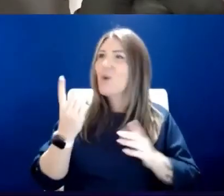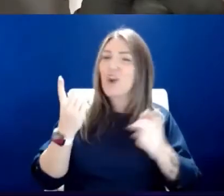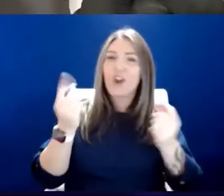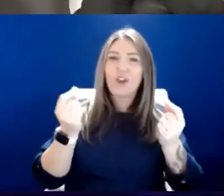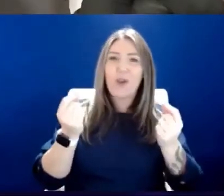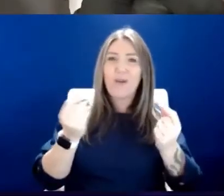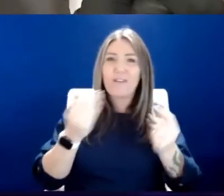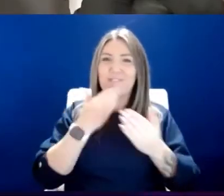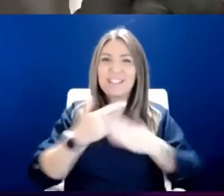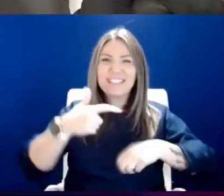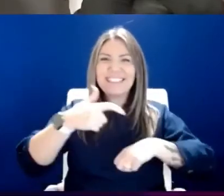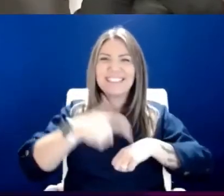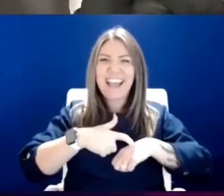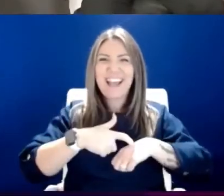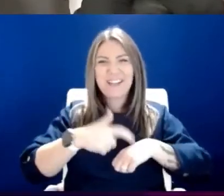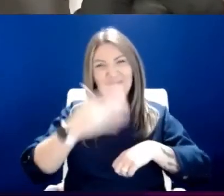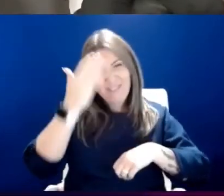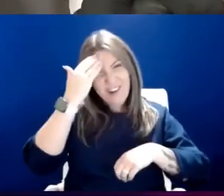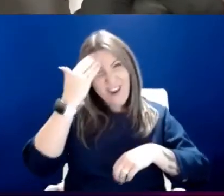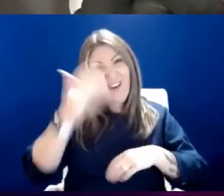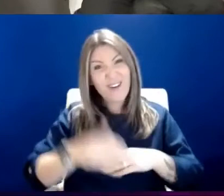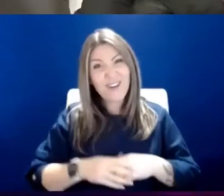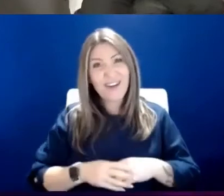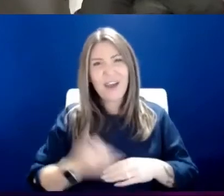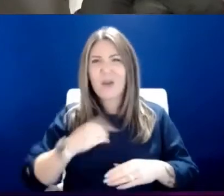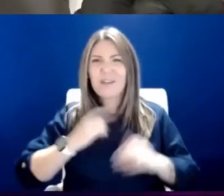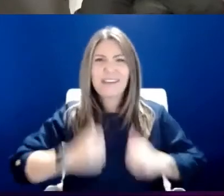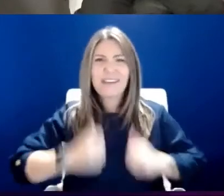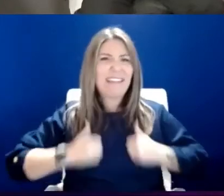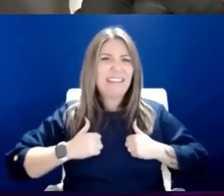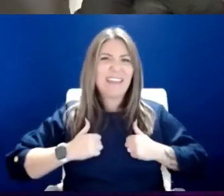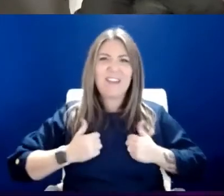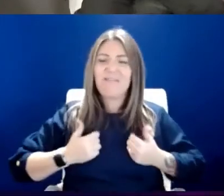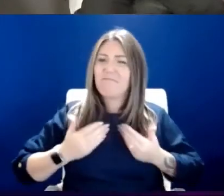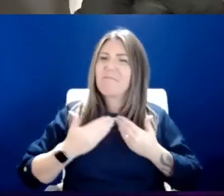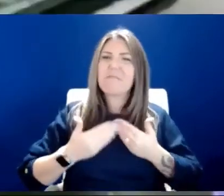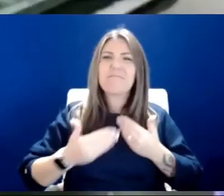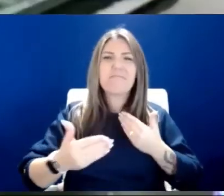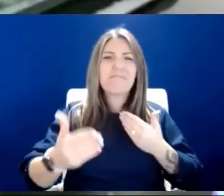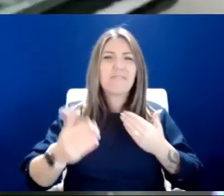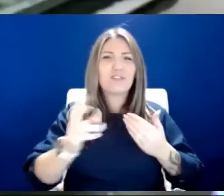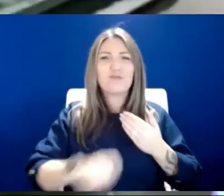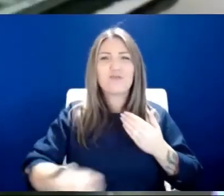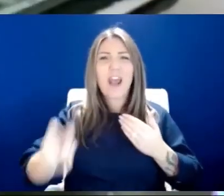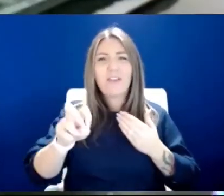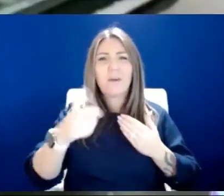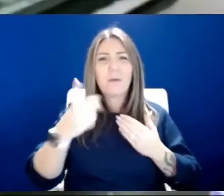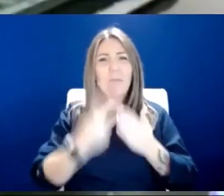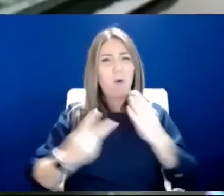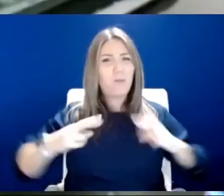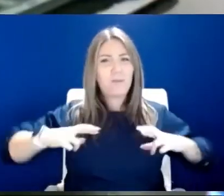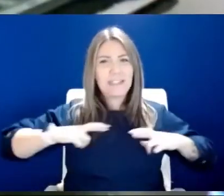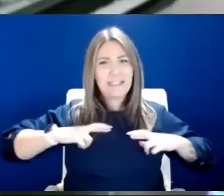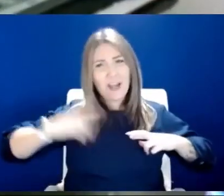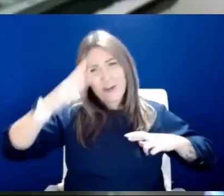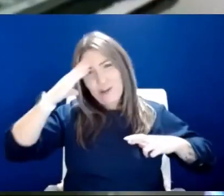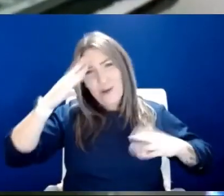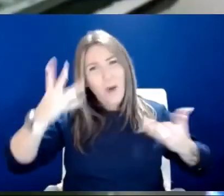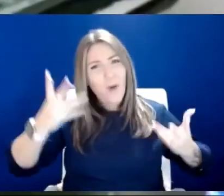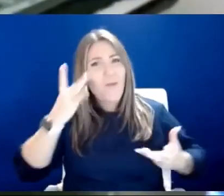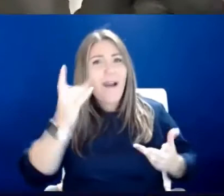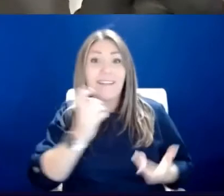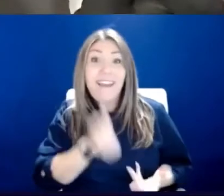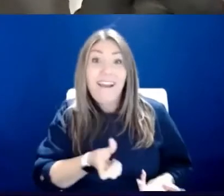time. If we can live our life out just traveling, because we're both retired, Right. why not?